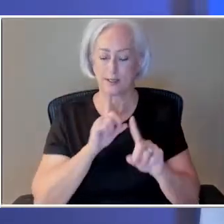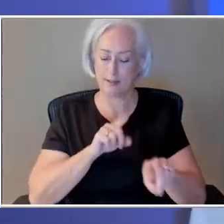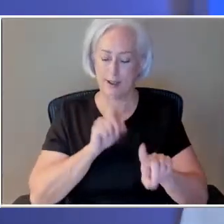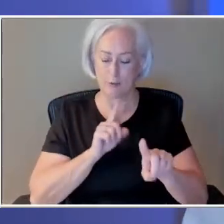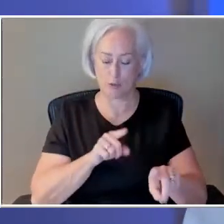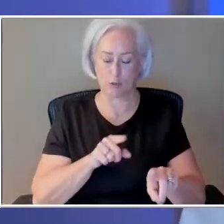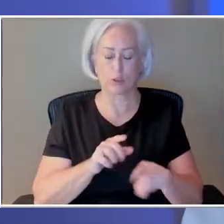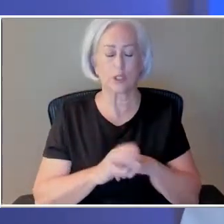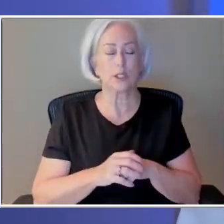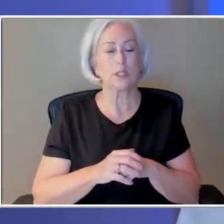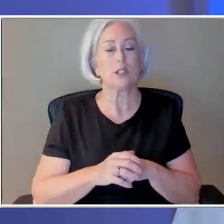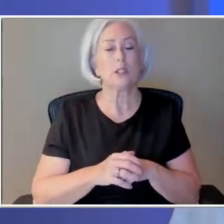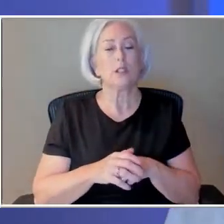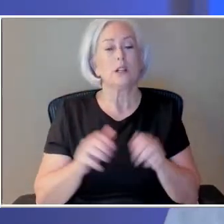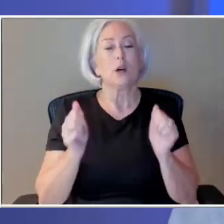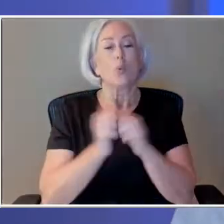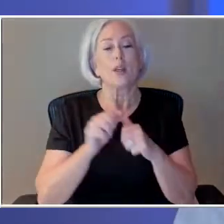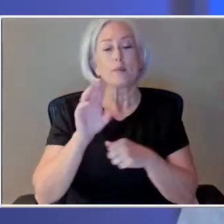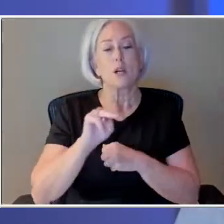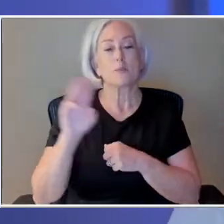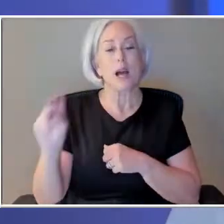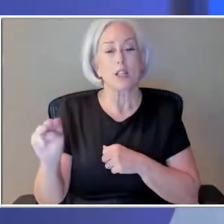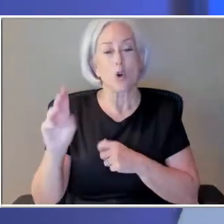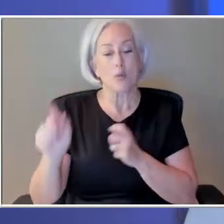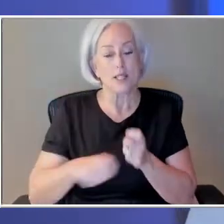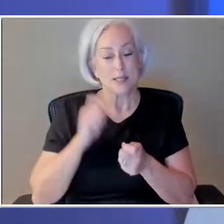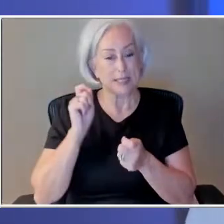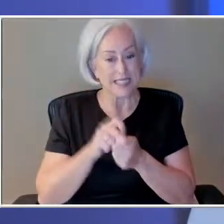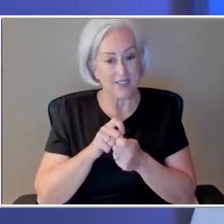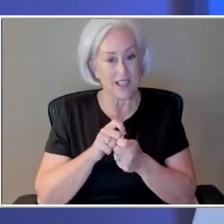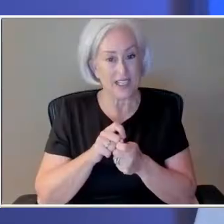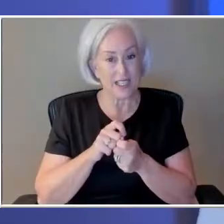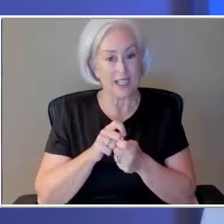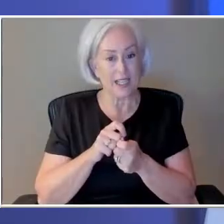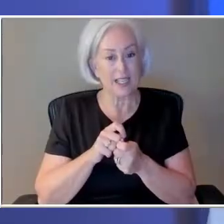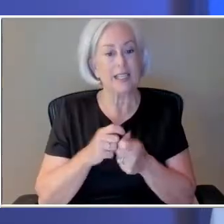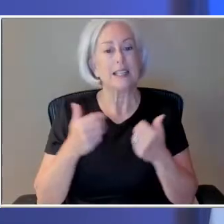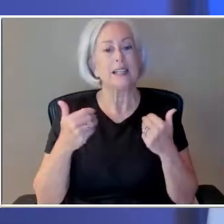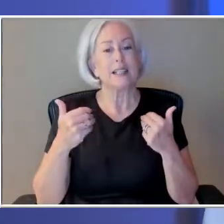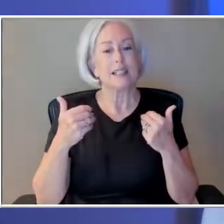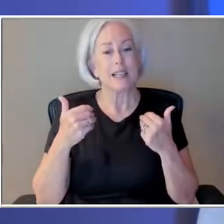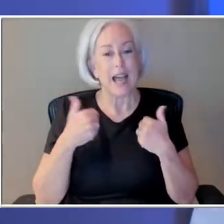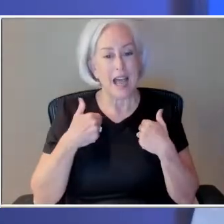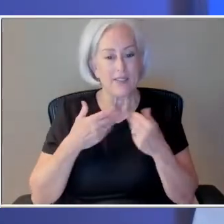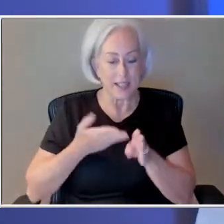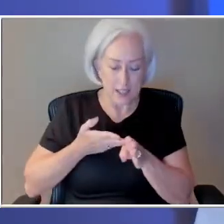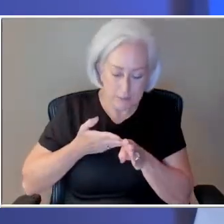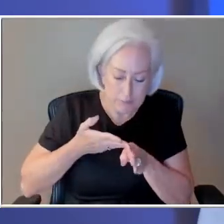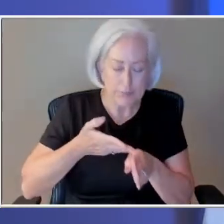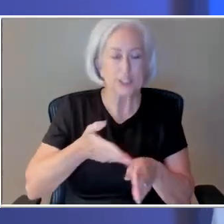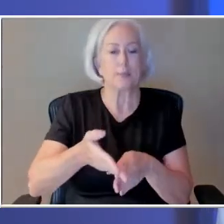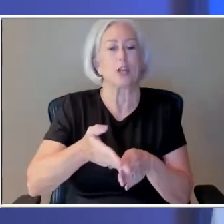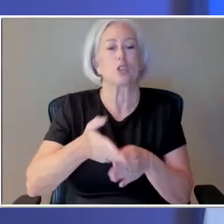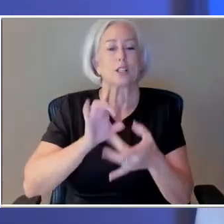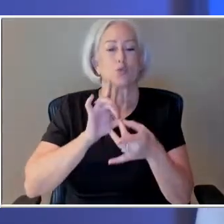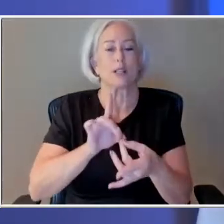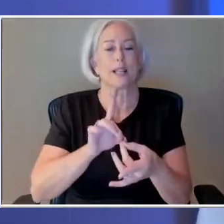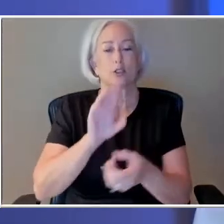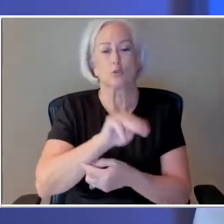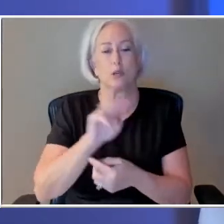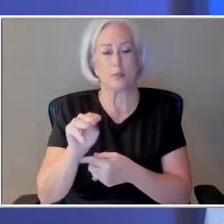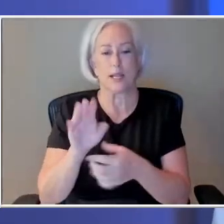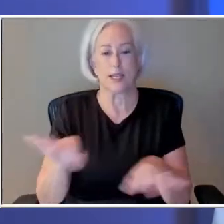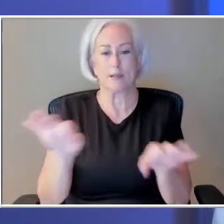also with multiple myeloma specifically, having a myeloma specialist is very important. In fact, research has